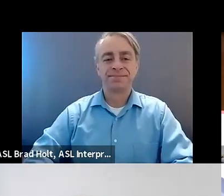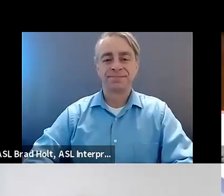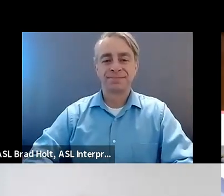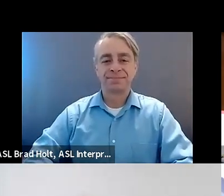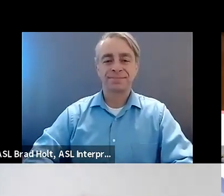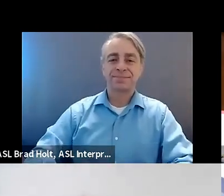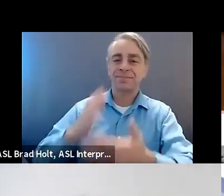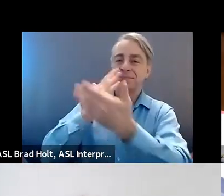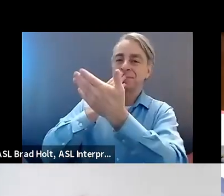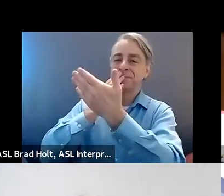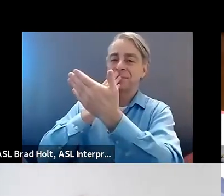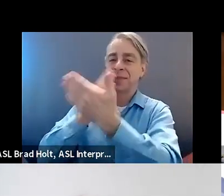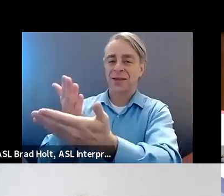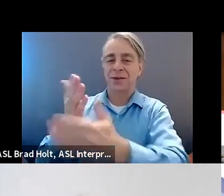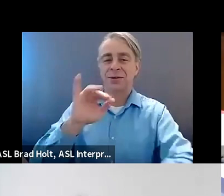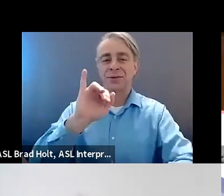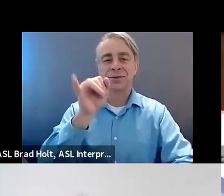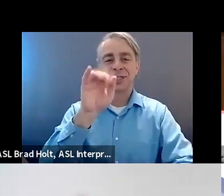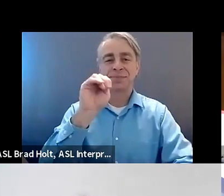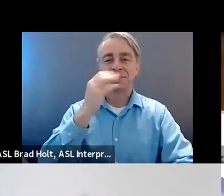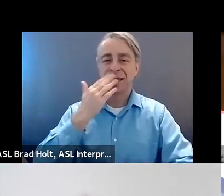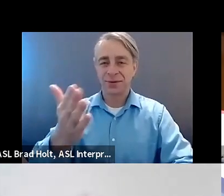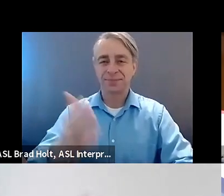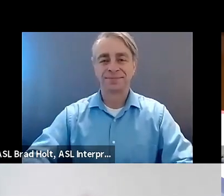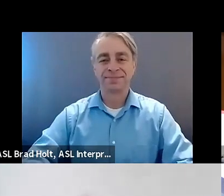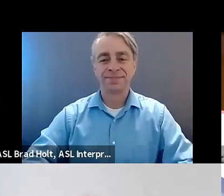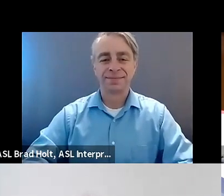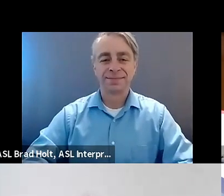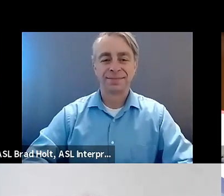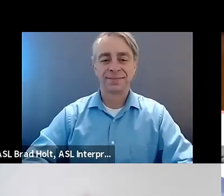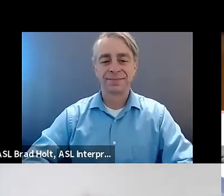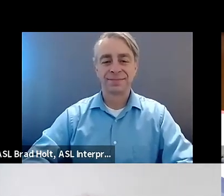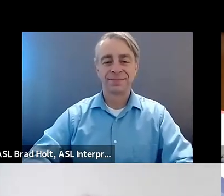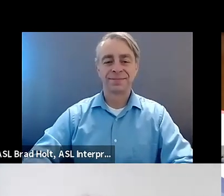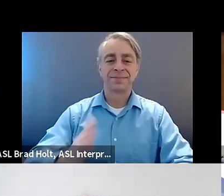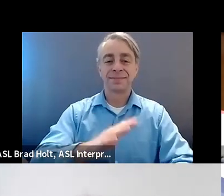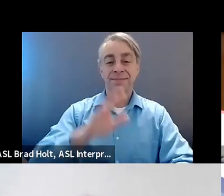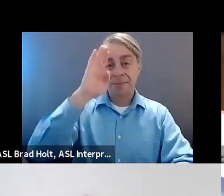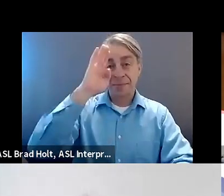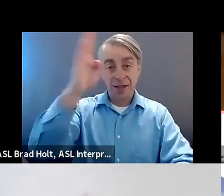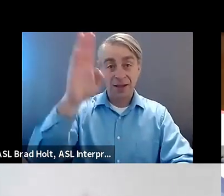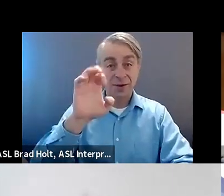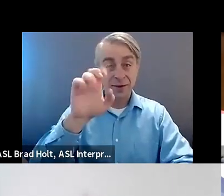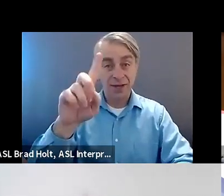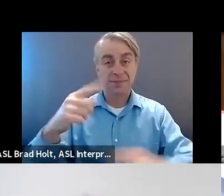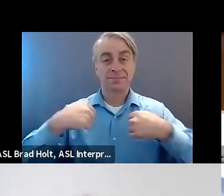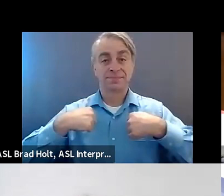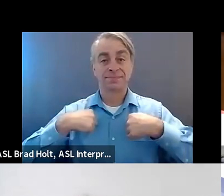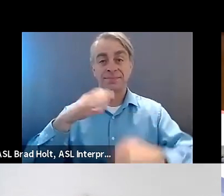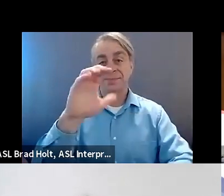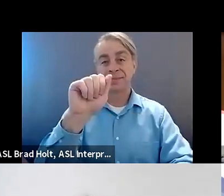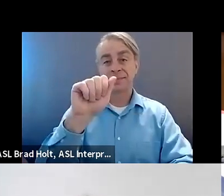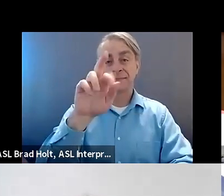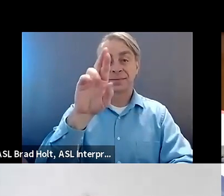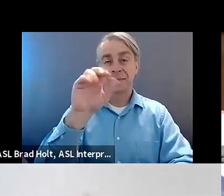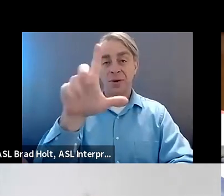Thank you very much, Jim. Thank you. Hi, Ed. This is Carol. I'm going to welcome you